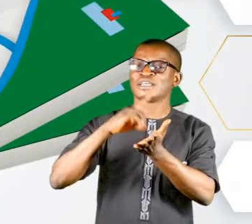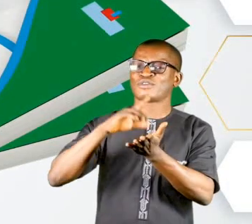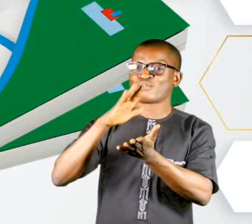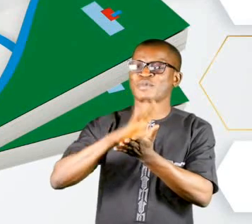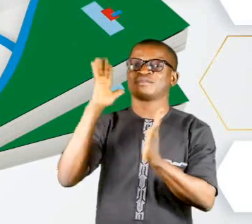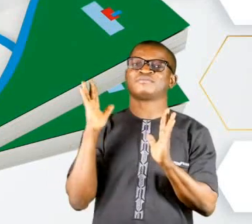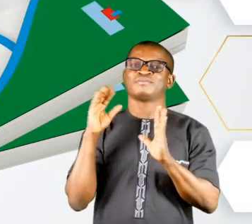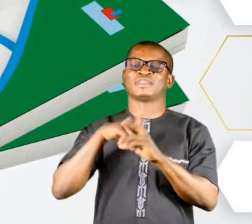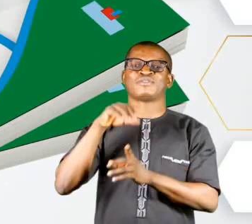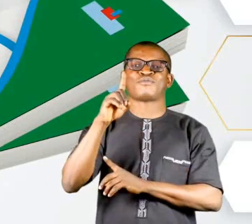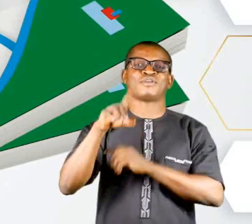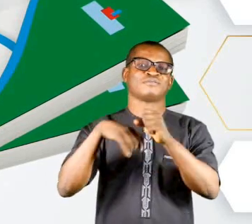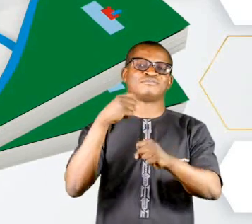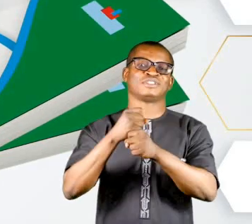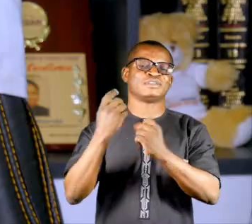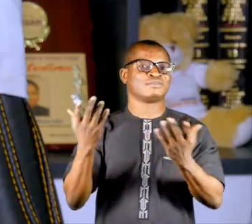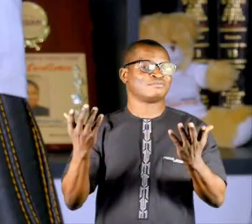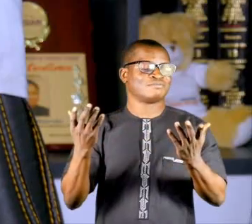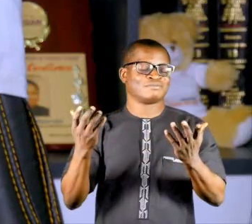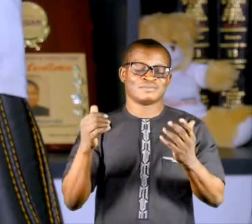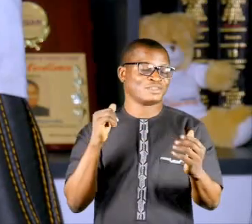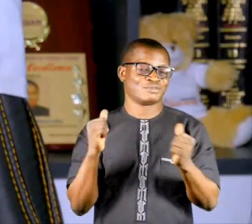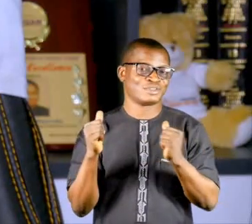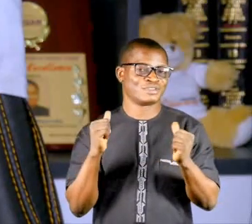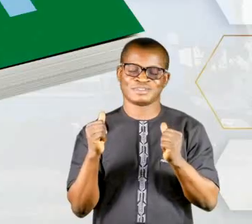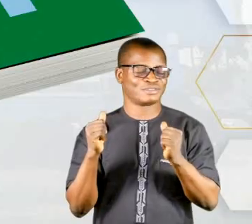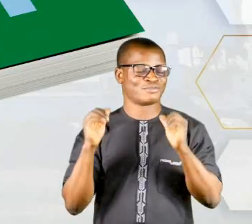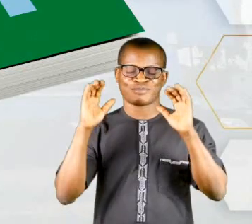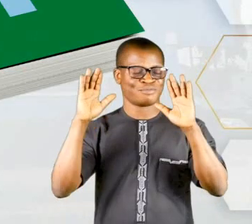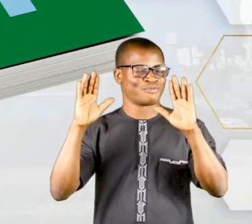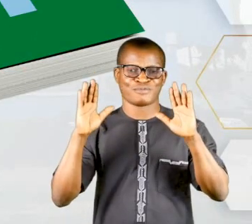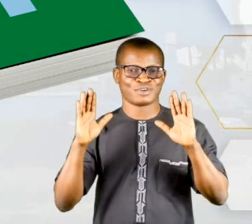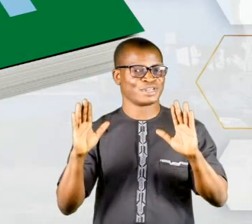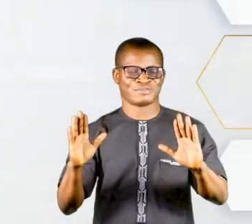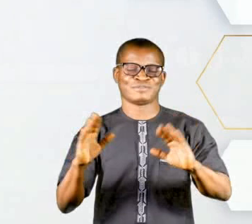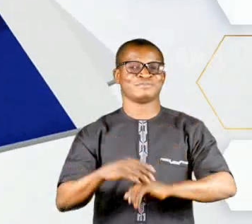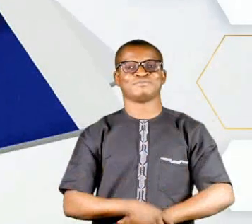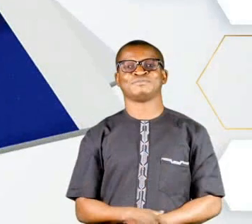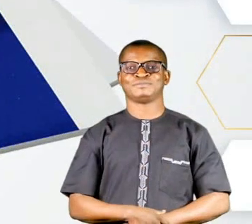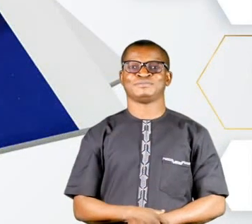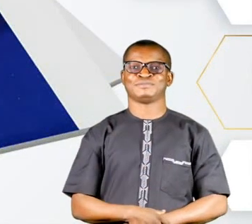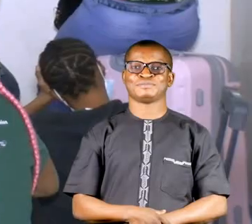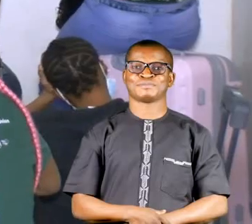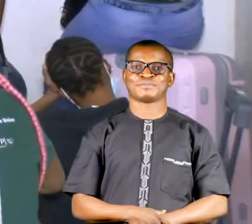documents in a single year, which really was a very big